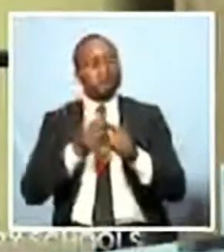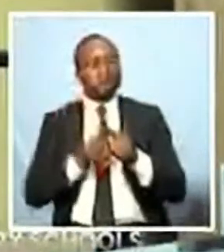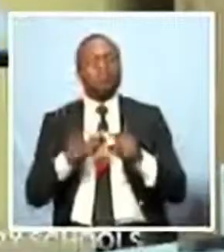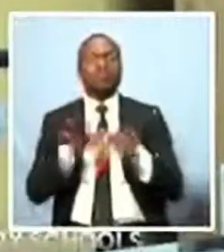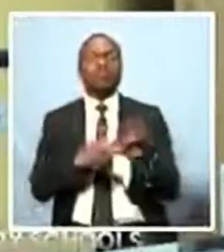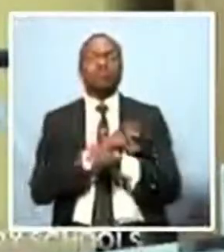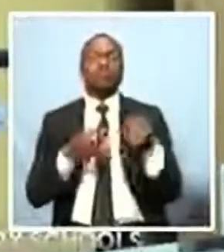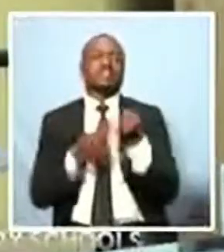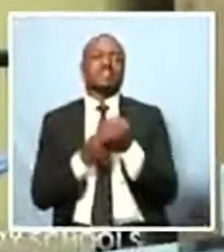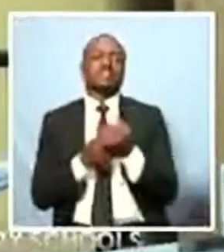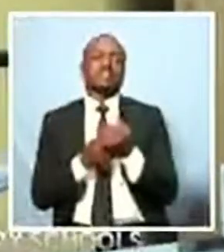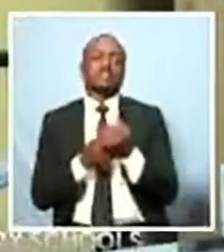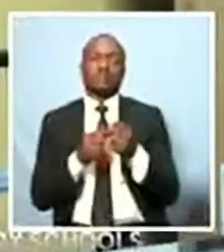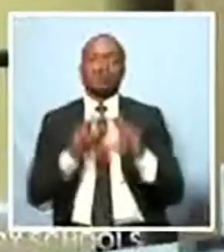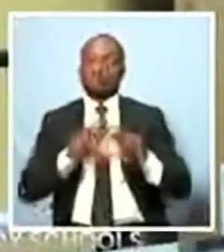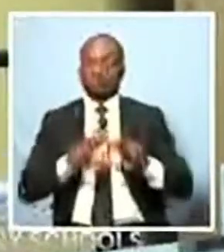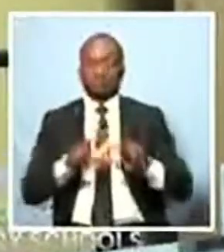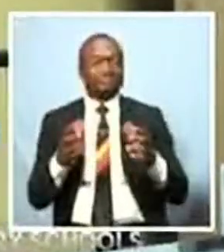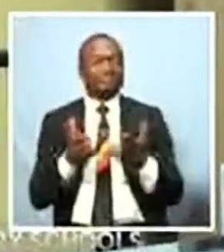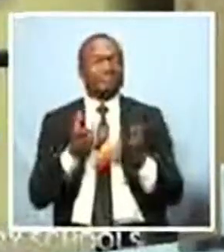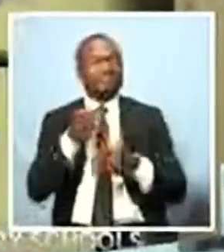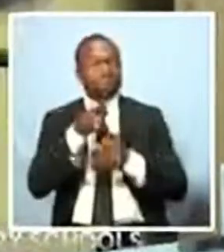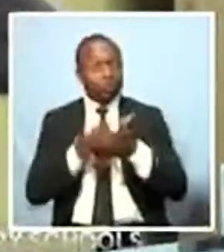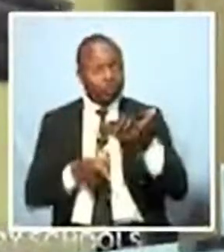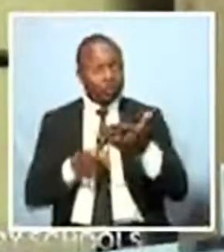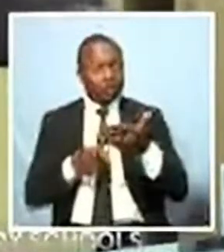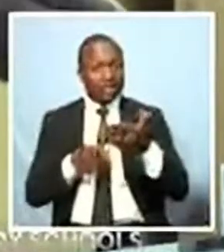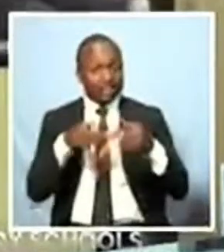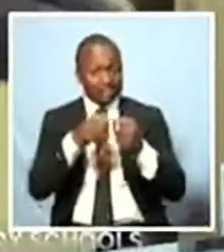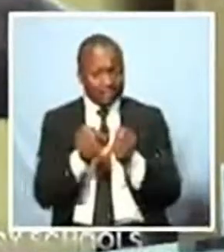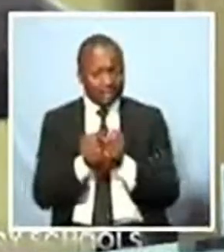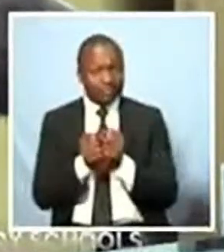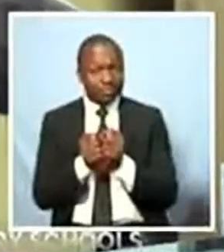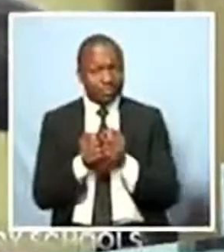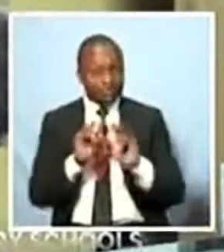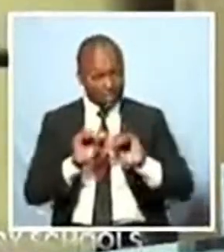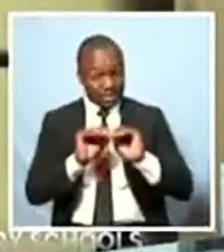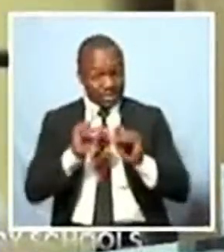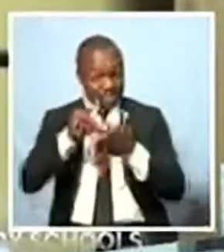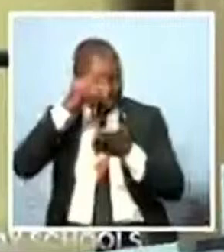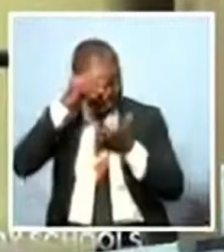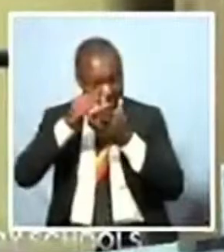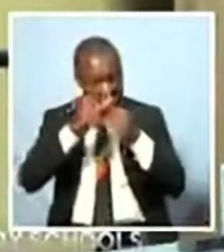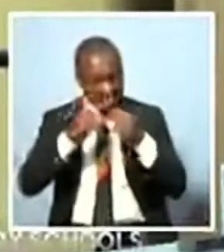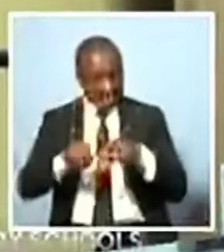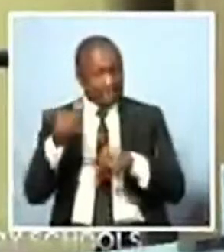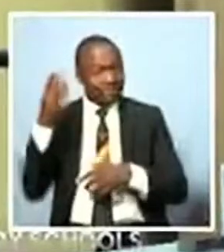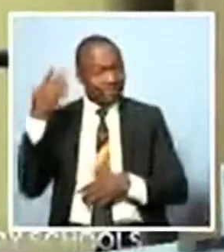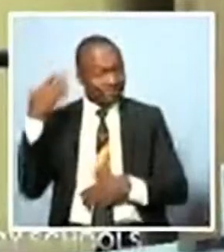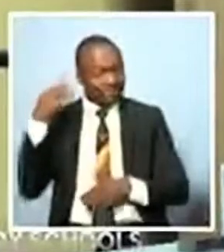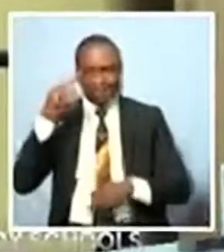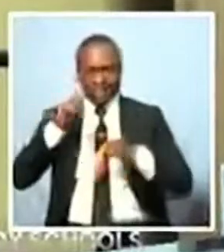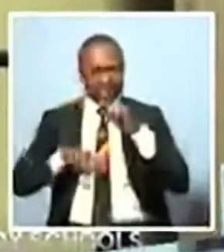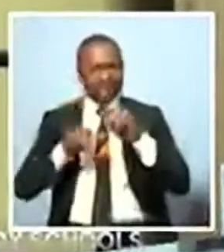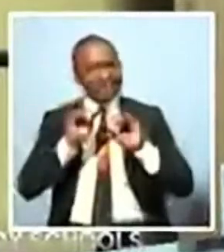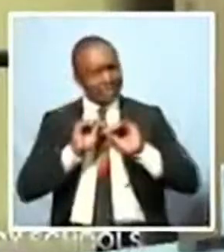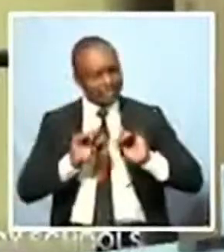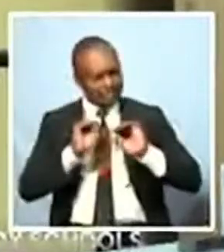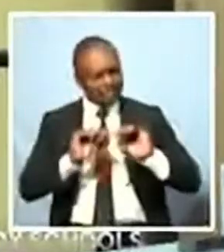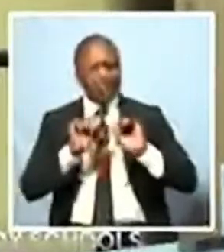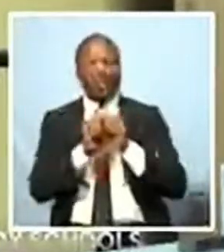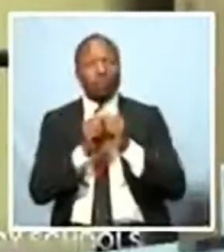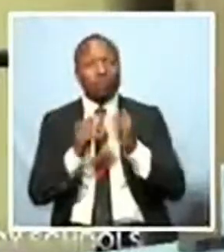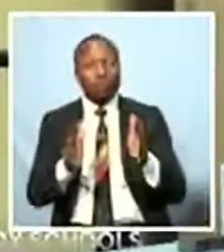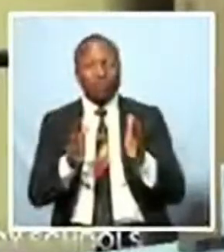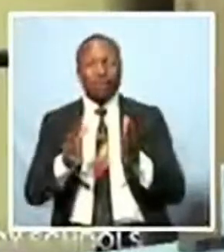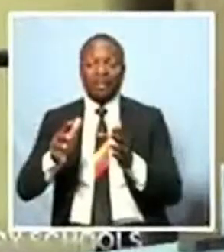No one is checking. So what kind of teaching and learning is going on? In those days, you cannot teach without